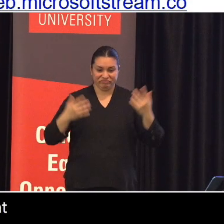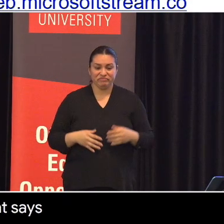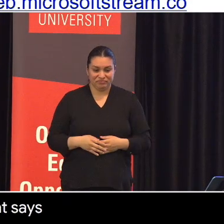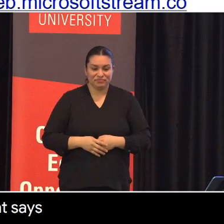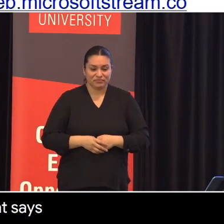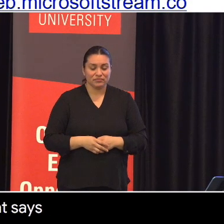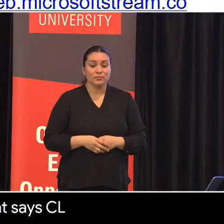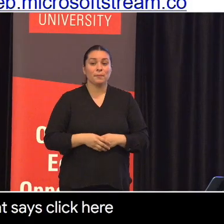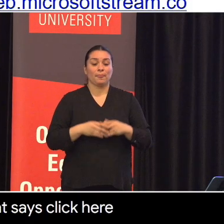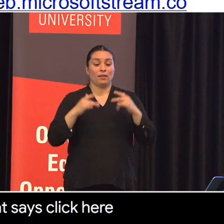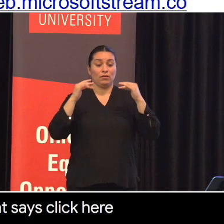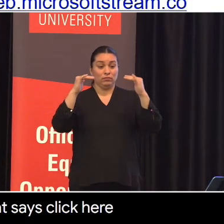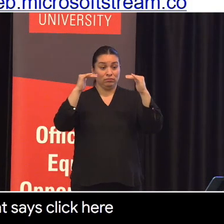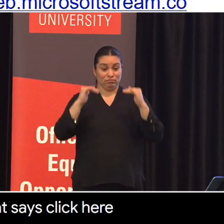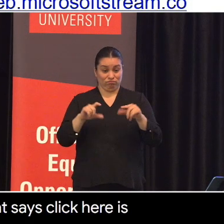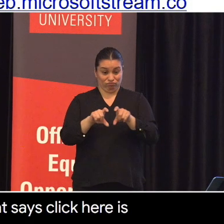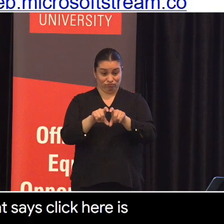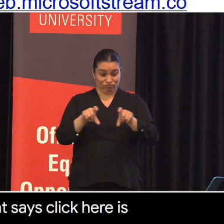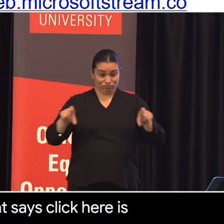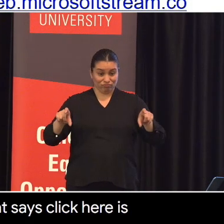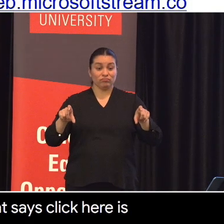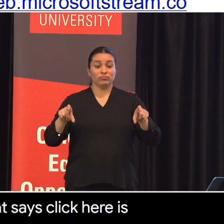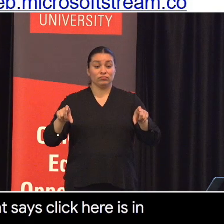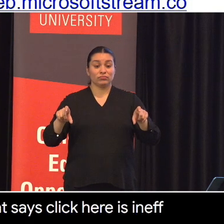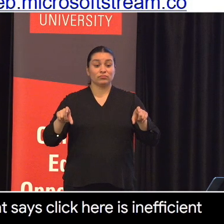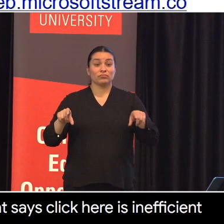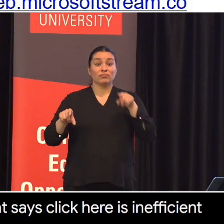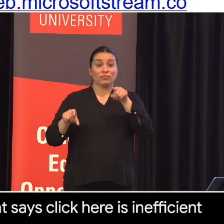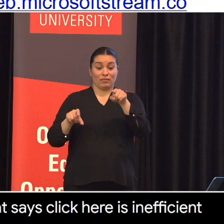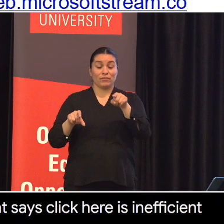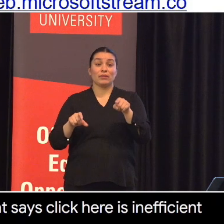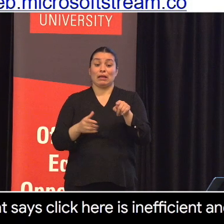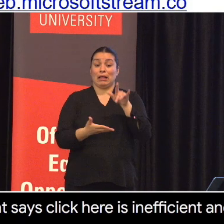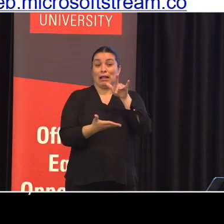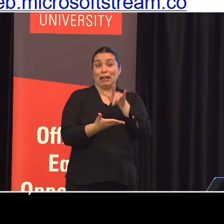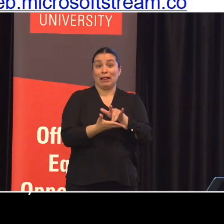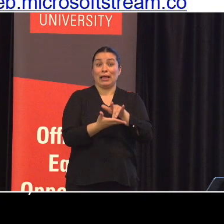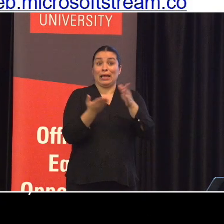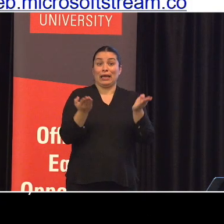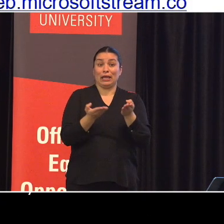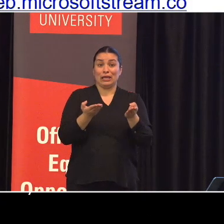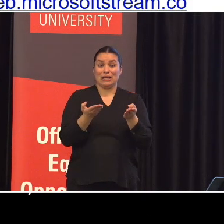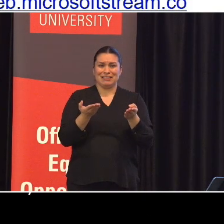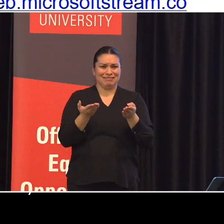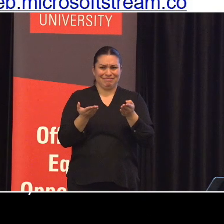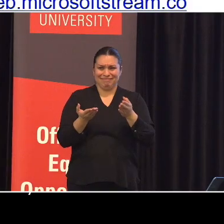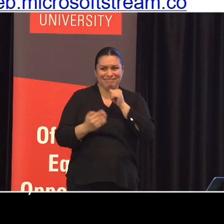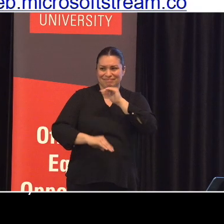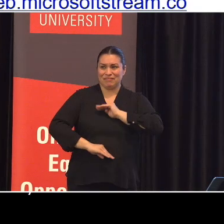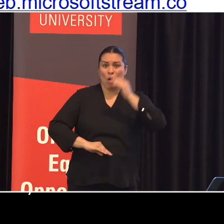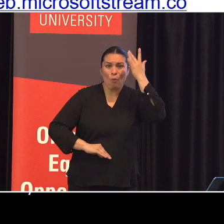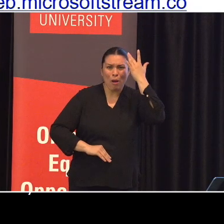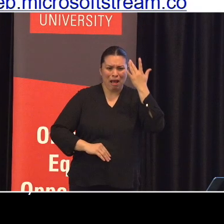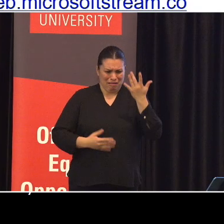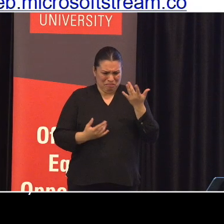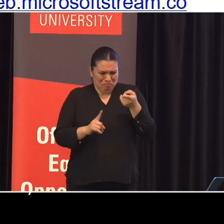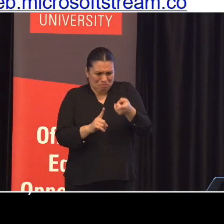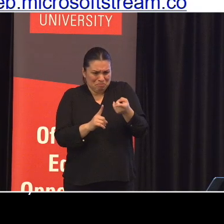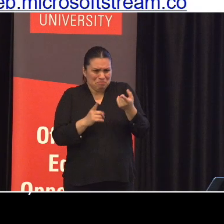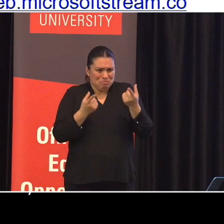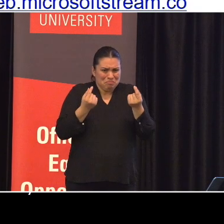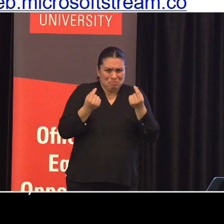says click here is inefficient and is not enough. We want to use